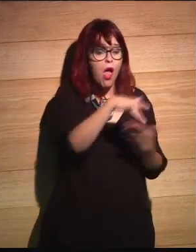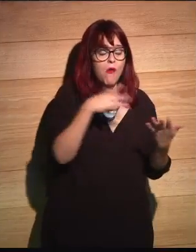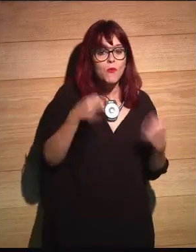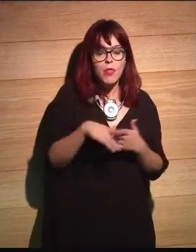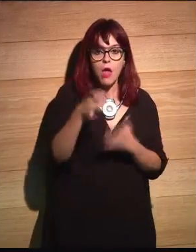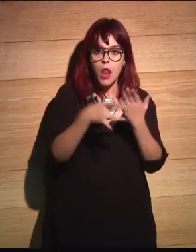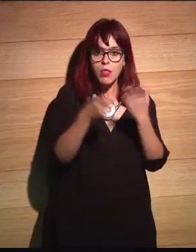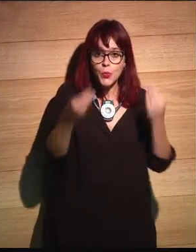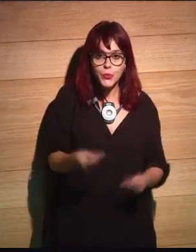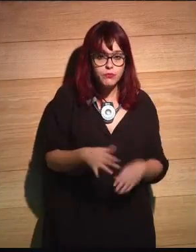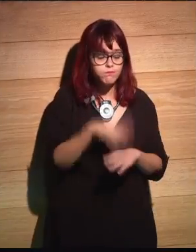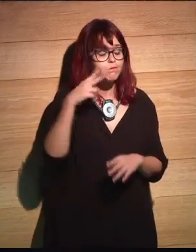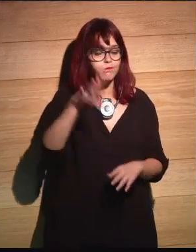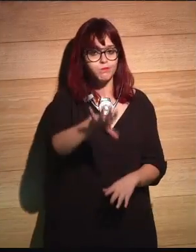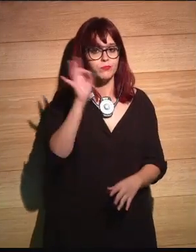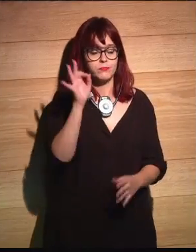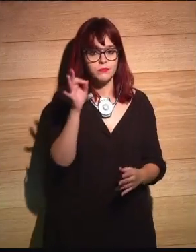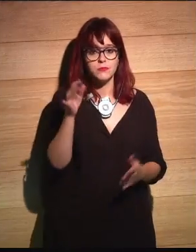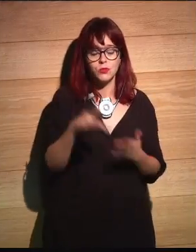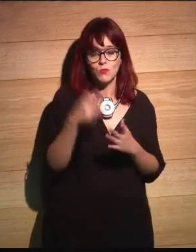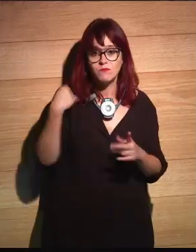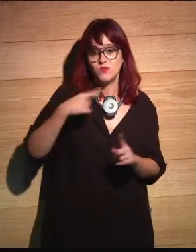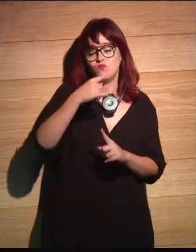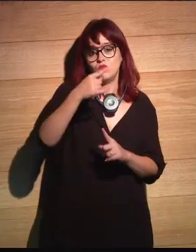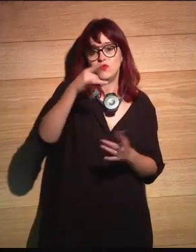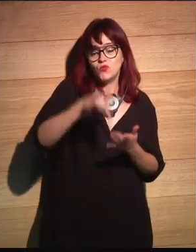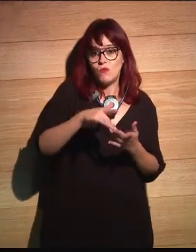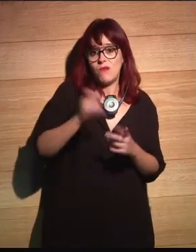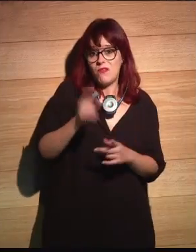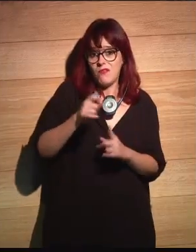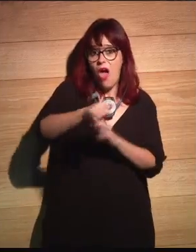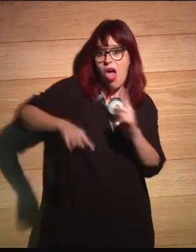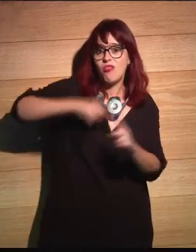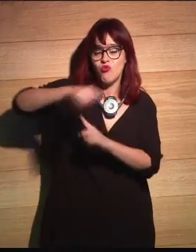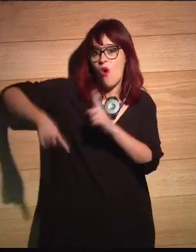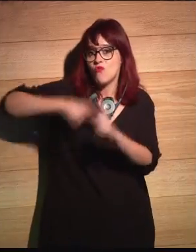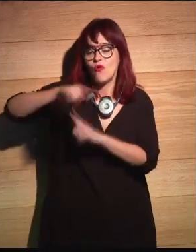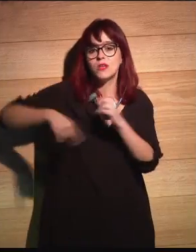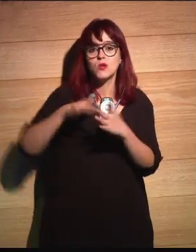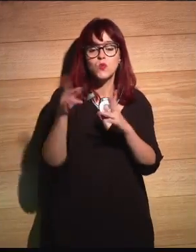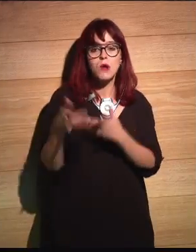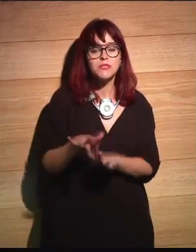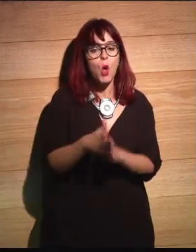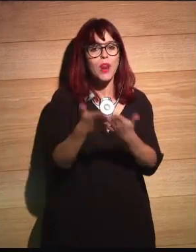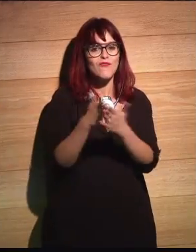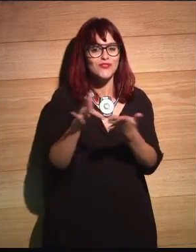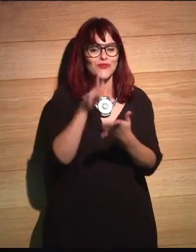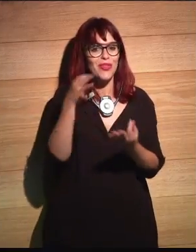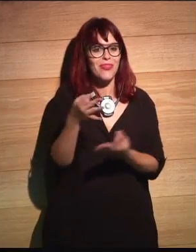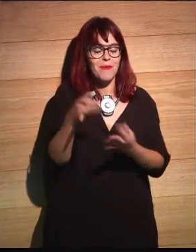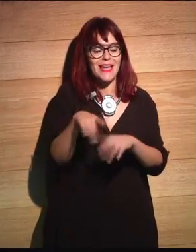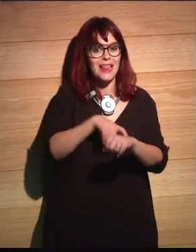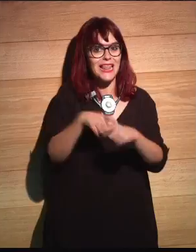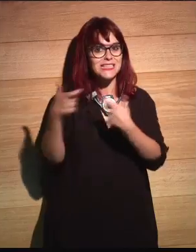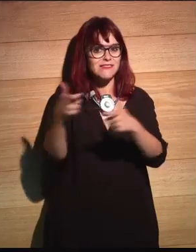quite often every year there are quite a few books that has this, and it's still discovered, and